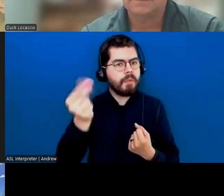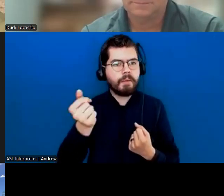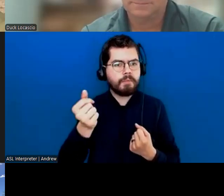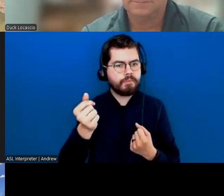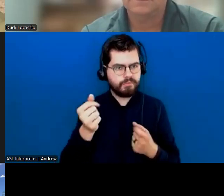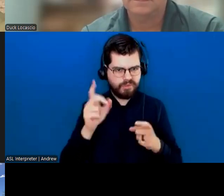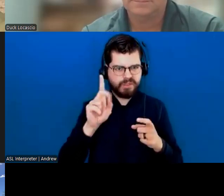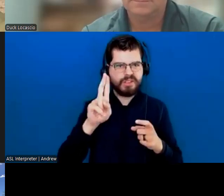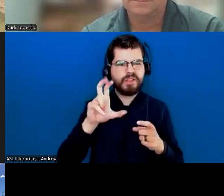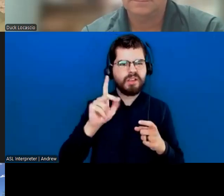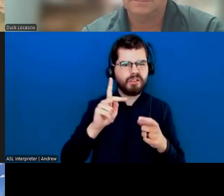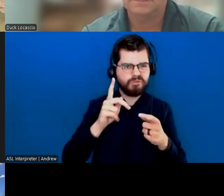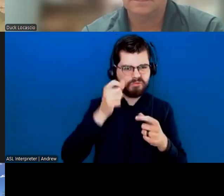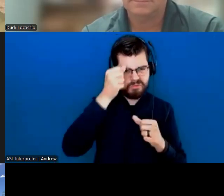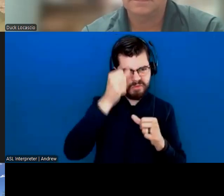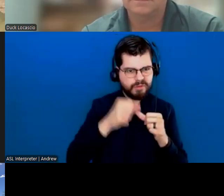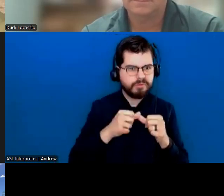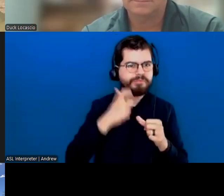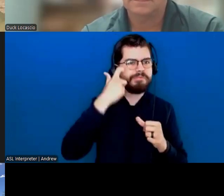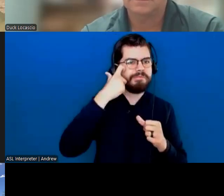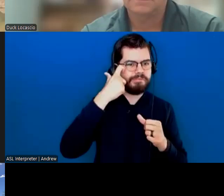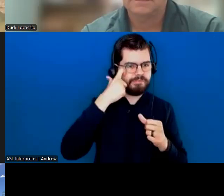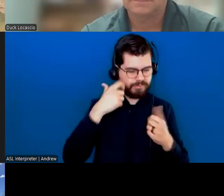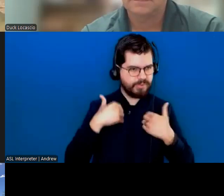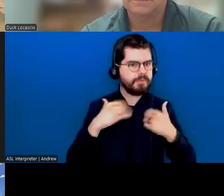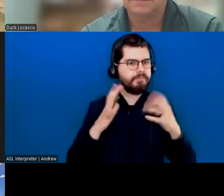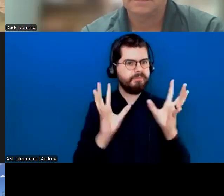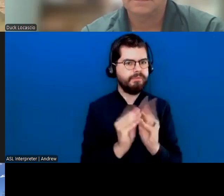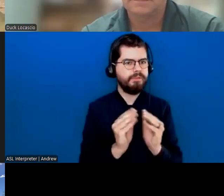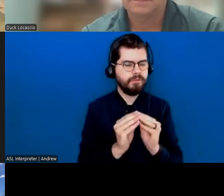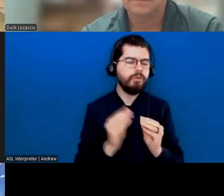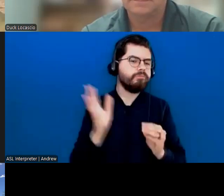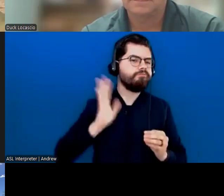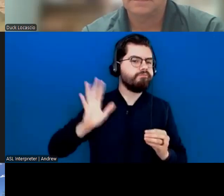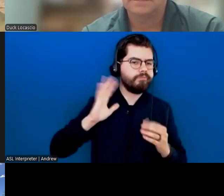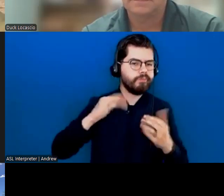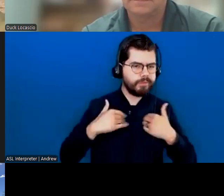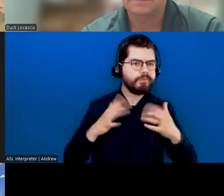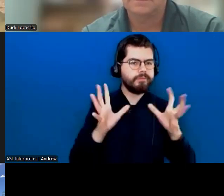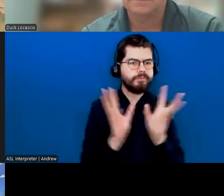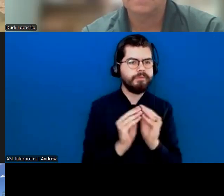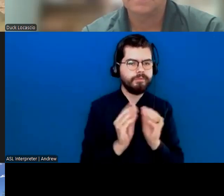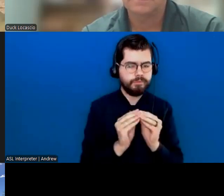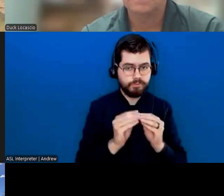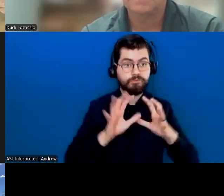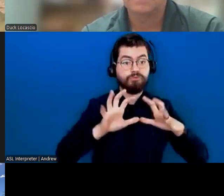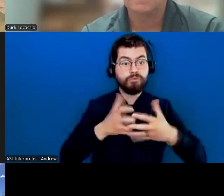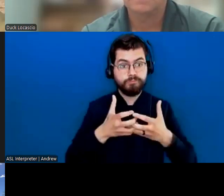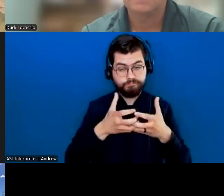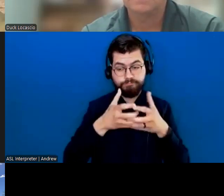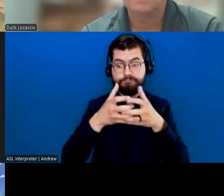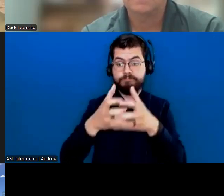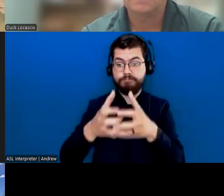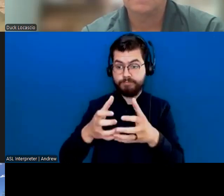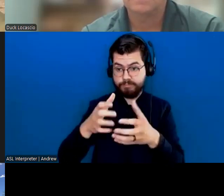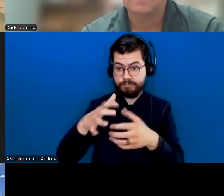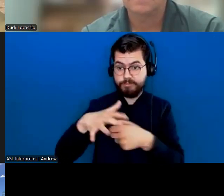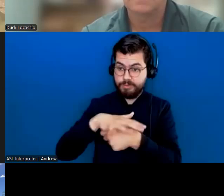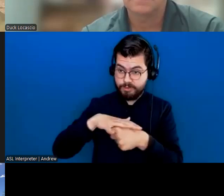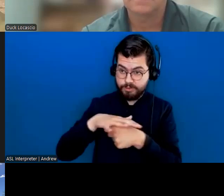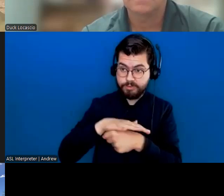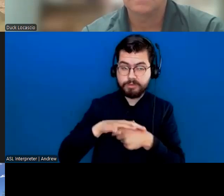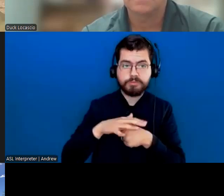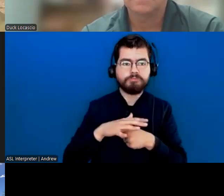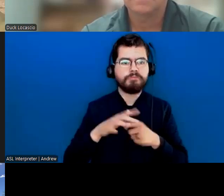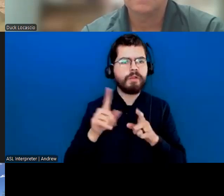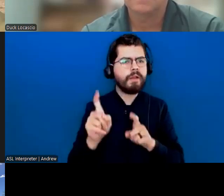remember at Sherburne a while back, we had a meeting and had groups looking at a site, and several would say, you know, what would you do here?